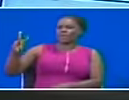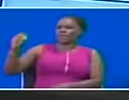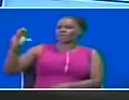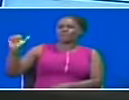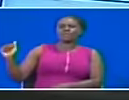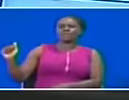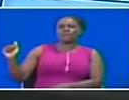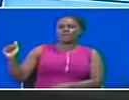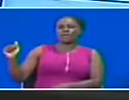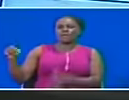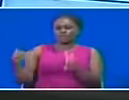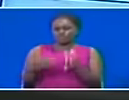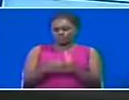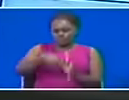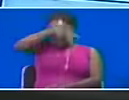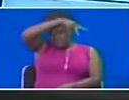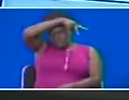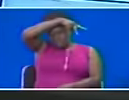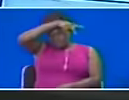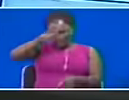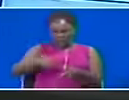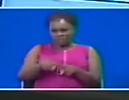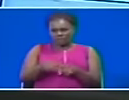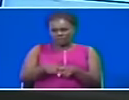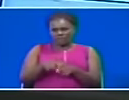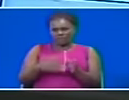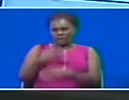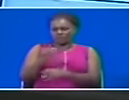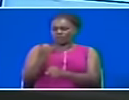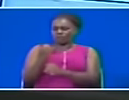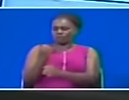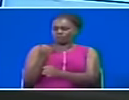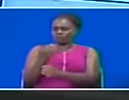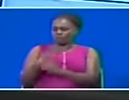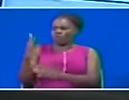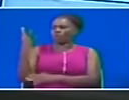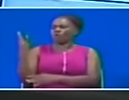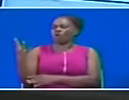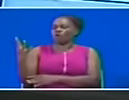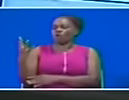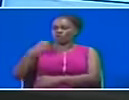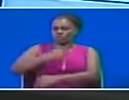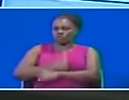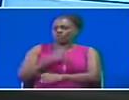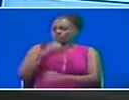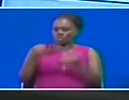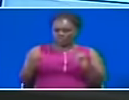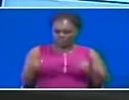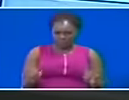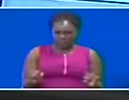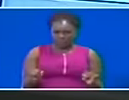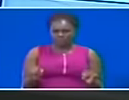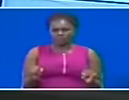the dicey suspension of degree and post-secondary school qualifications, the one that pushed forward not to be implemented and